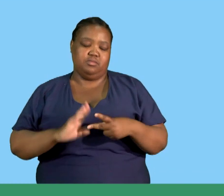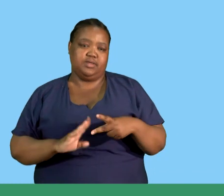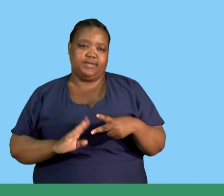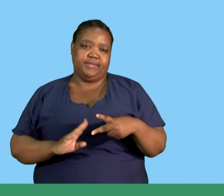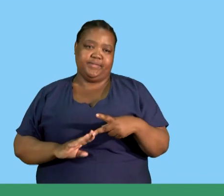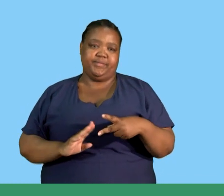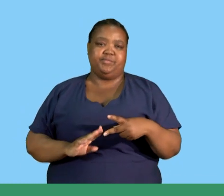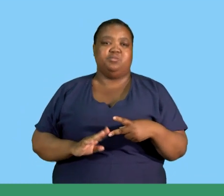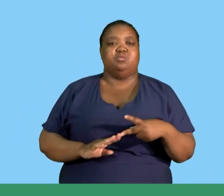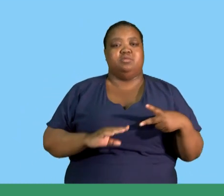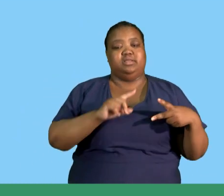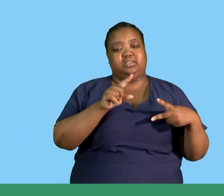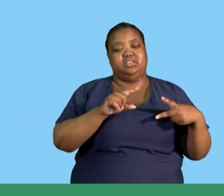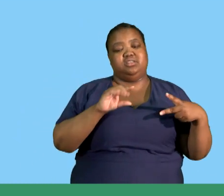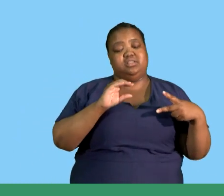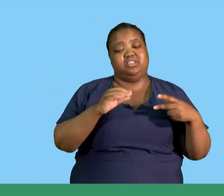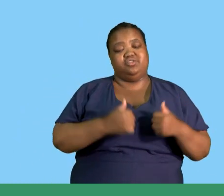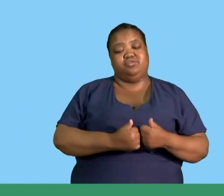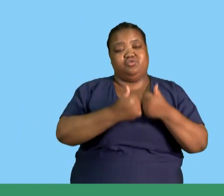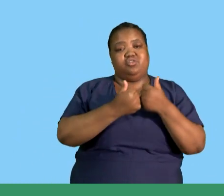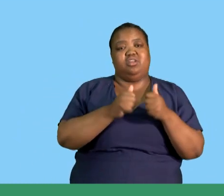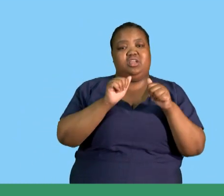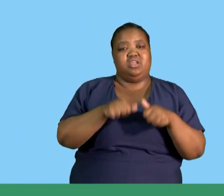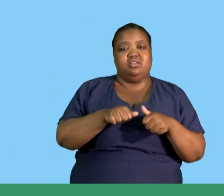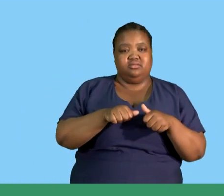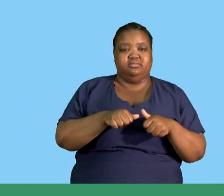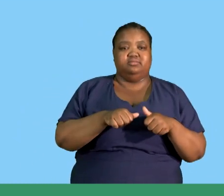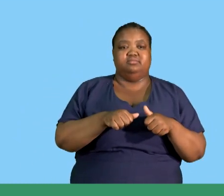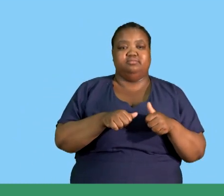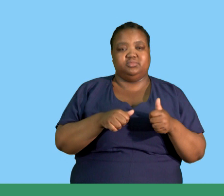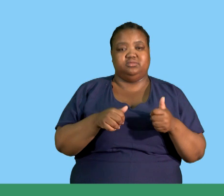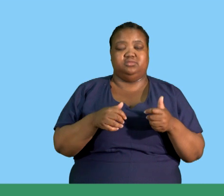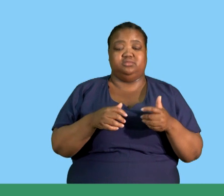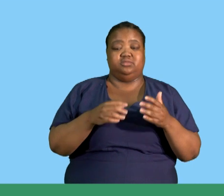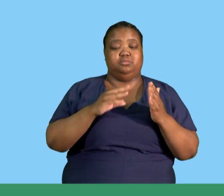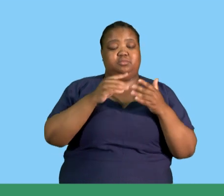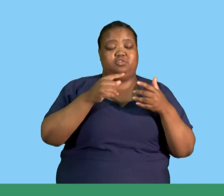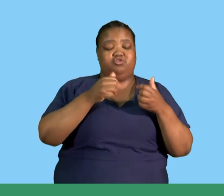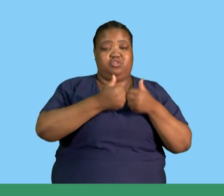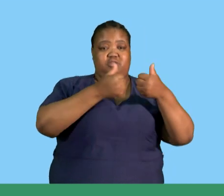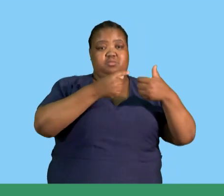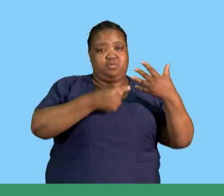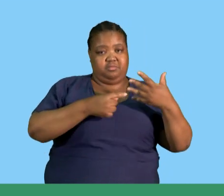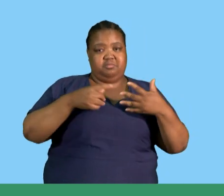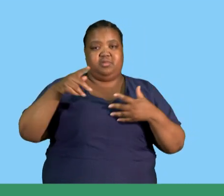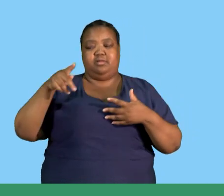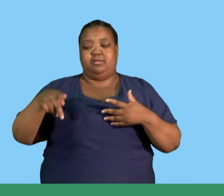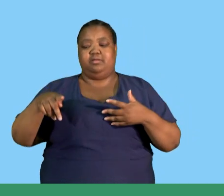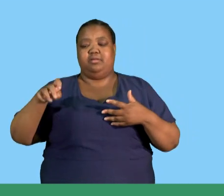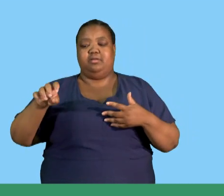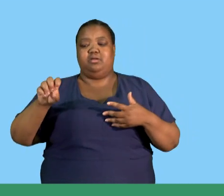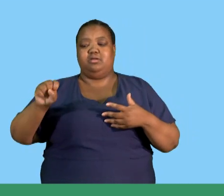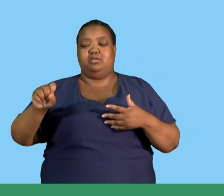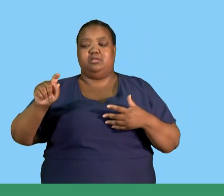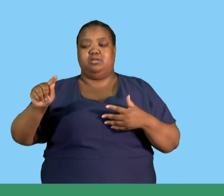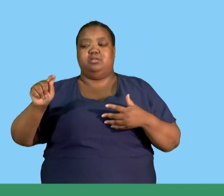says, classify ZC's challenges according to relevant PESTEL. Right, reminder,